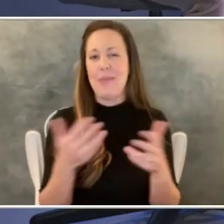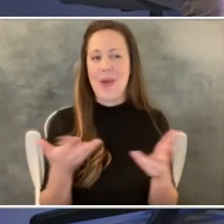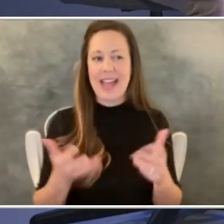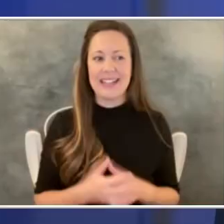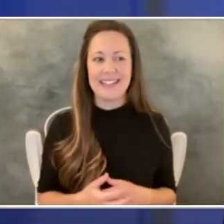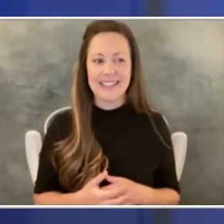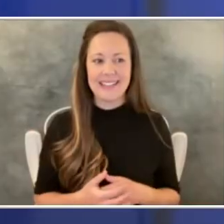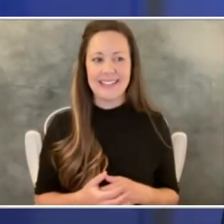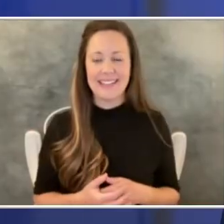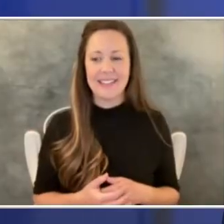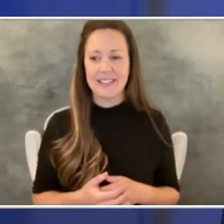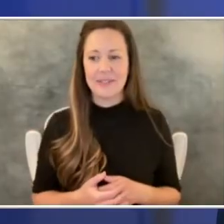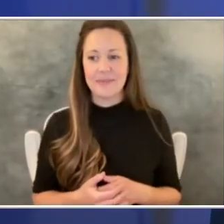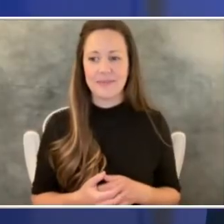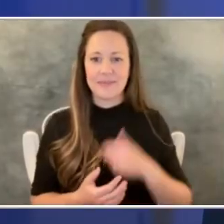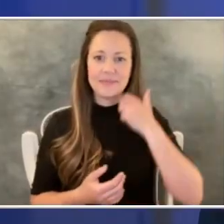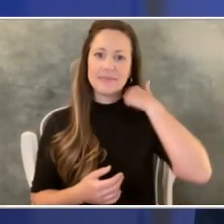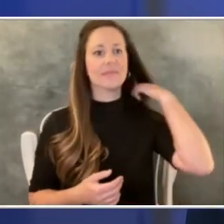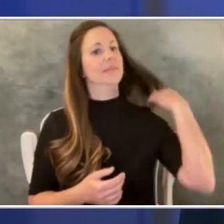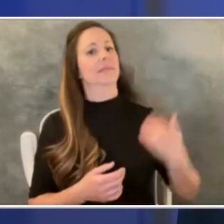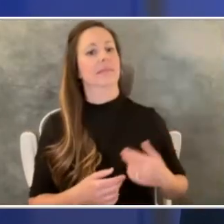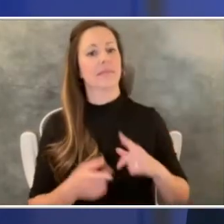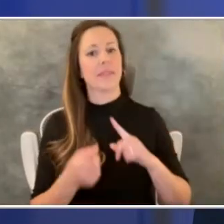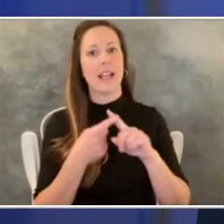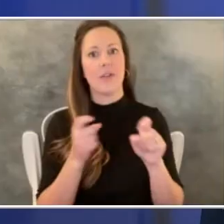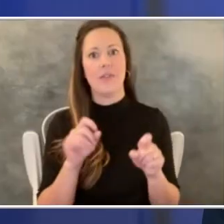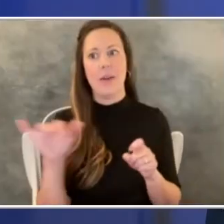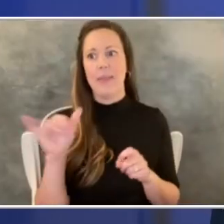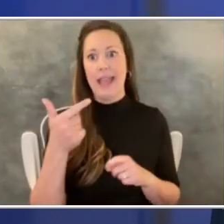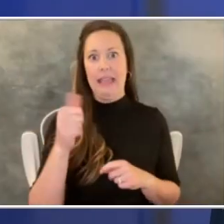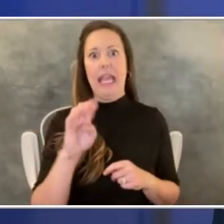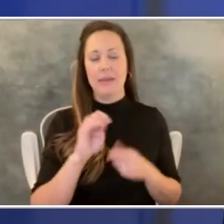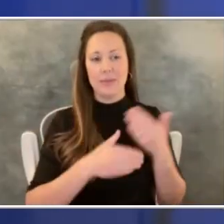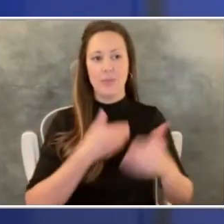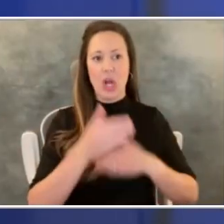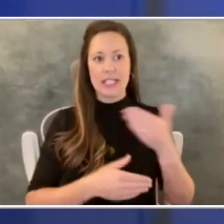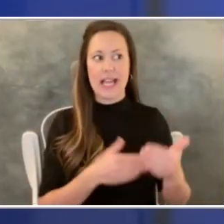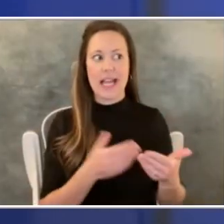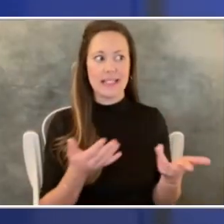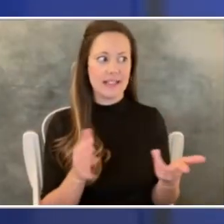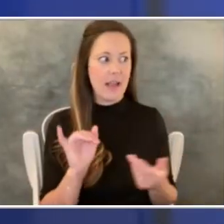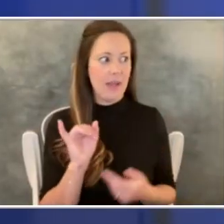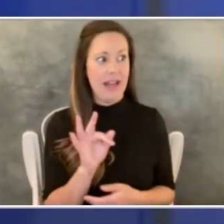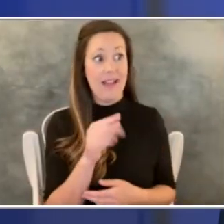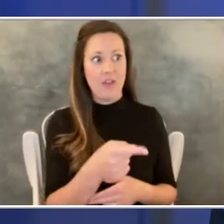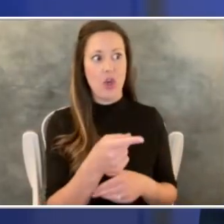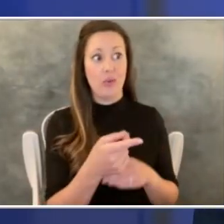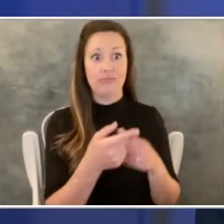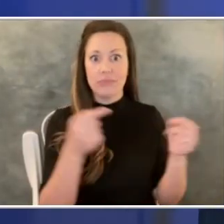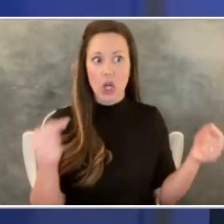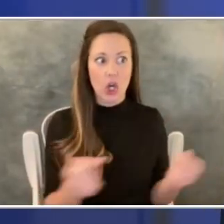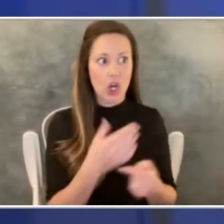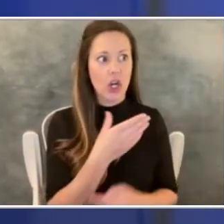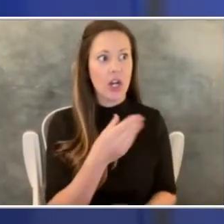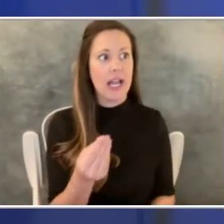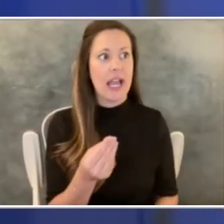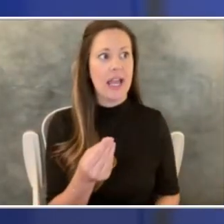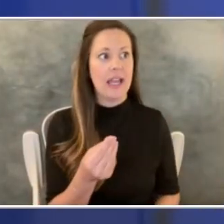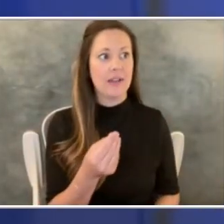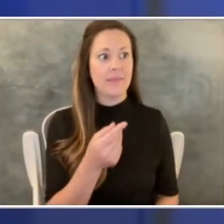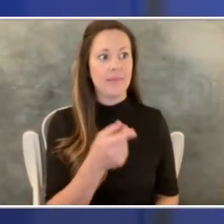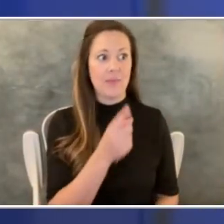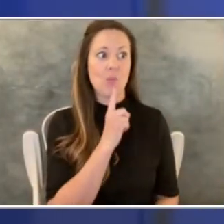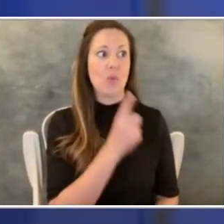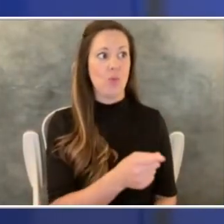The whole takeaway from a process like Gabe's is, if you get hurt and you're, staring down the barrel of one of these long